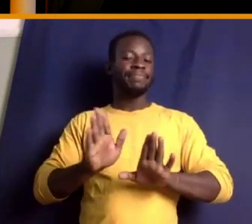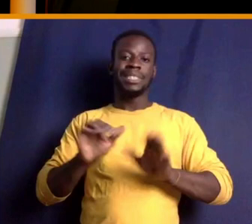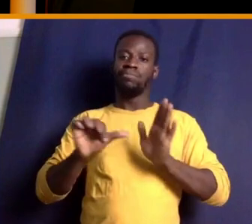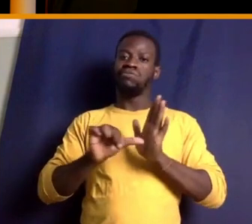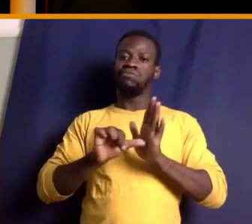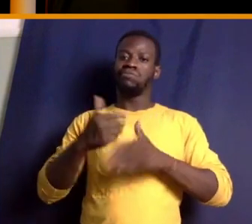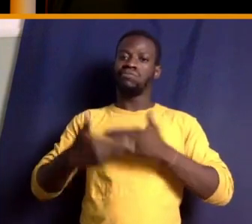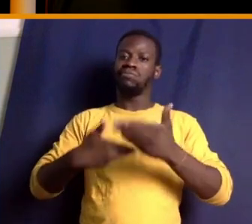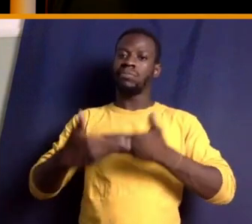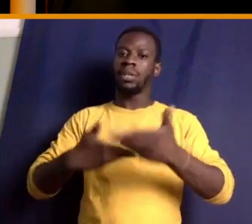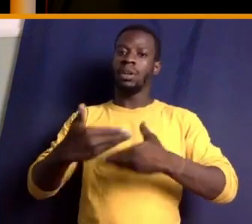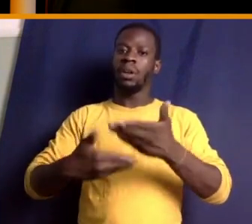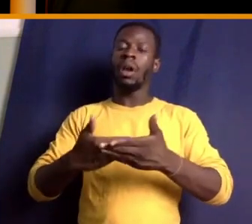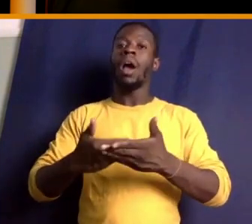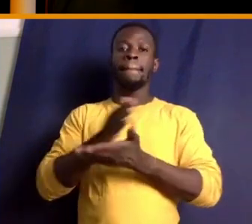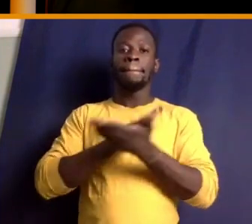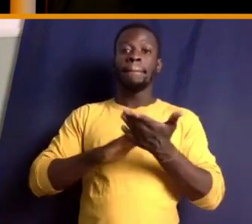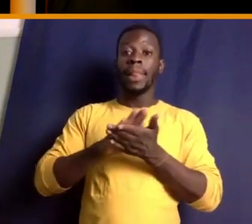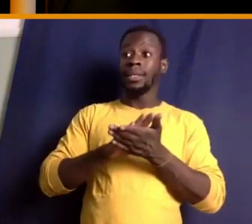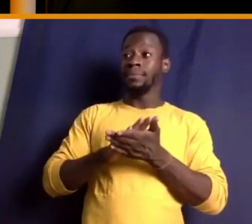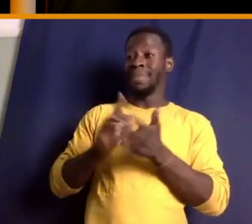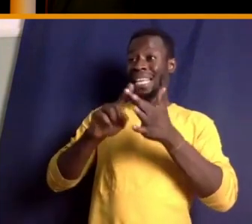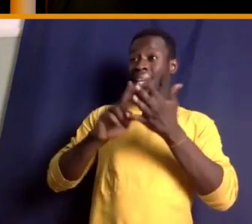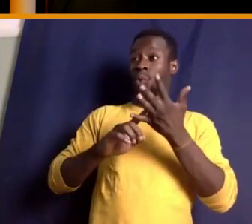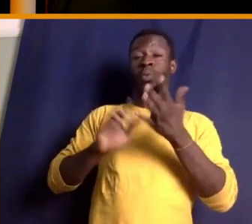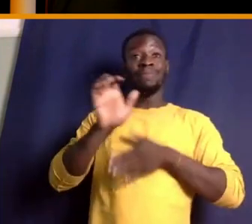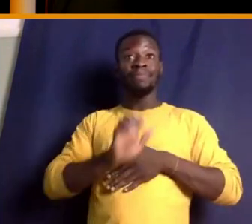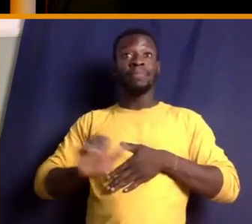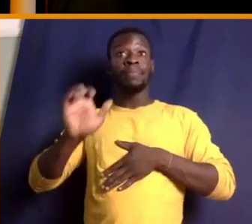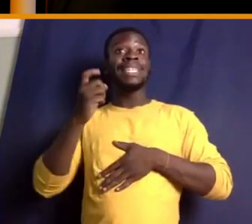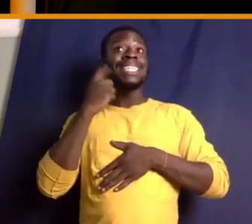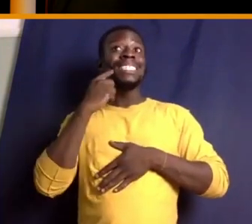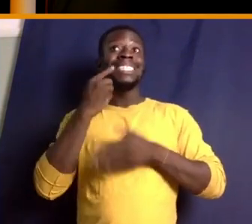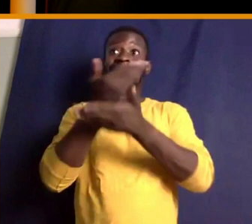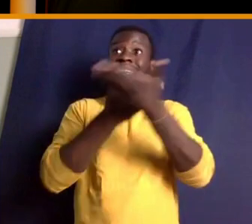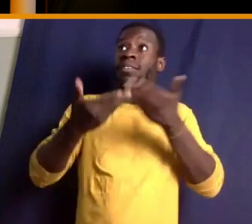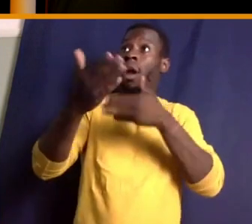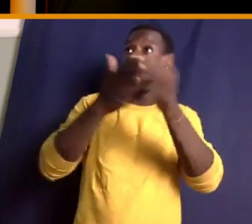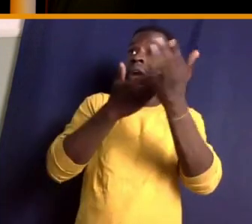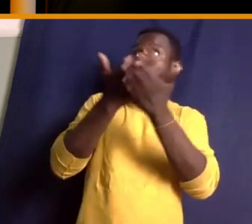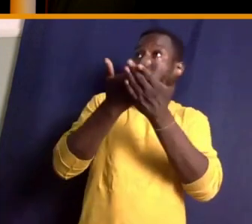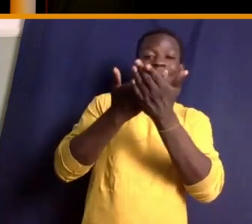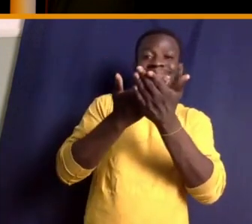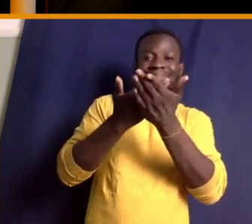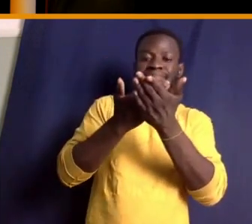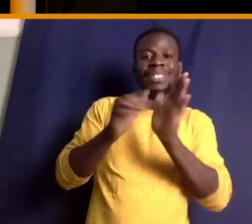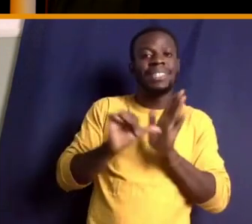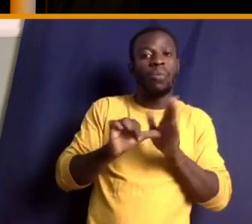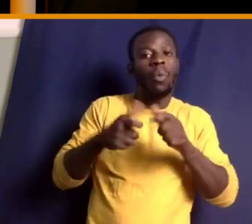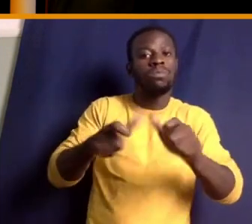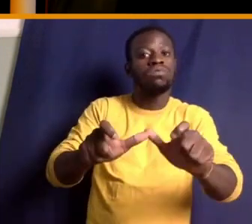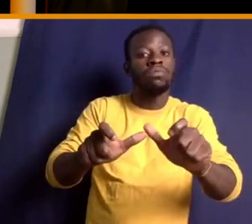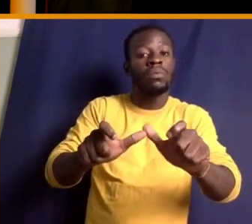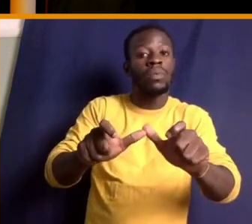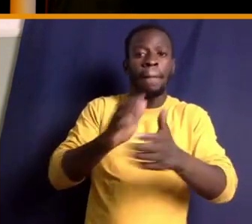far from being able to strike better deals outside the EU, the UK is in a weak negotiating position. Perhaps the government hopes to